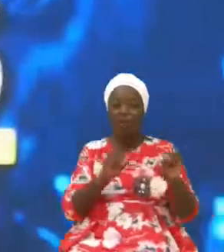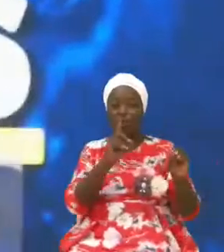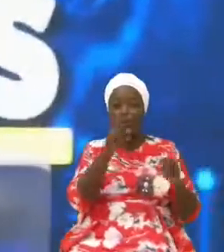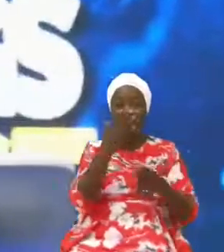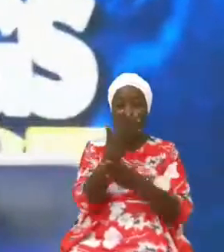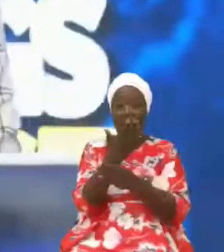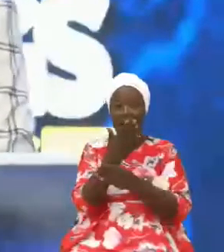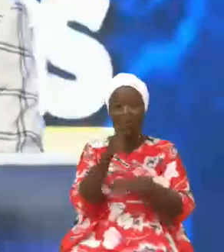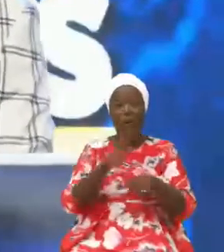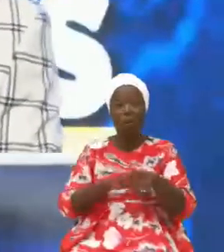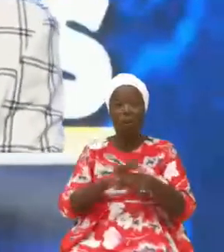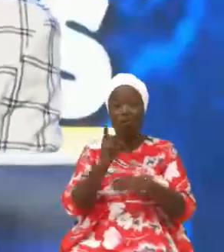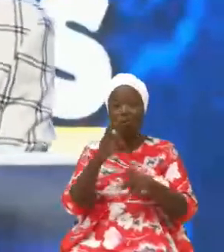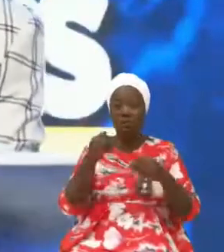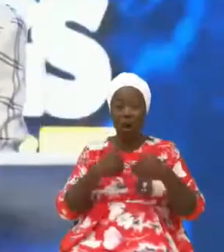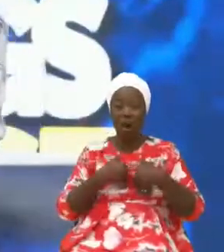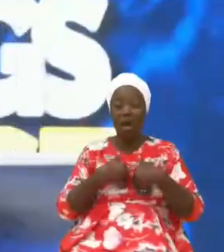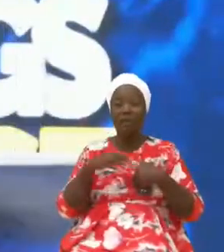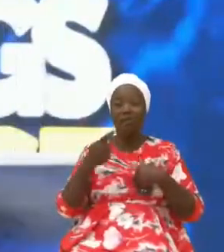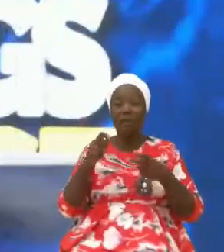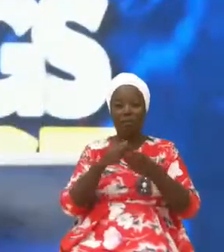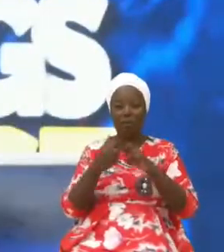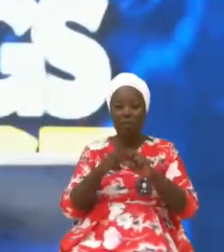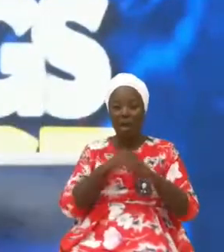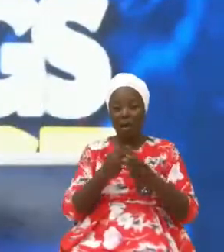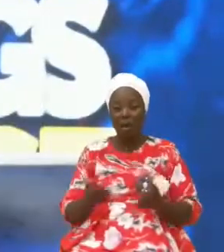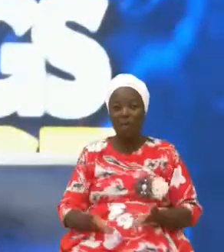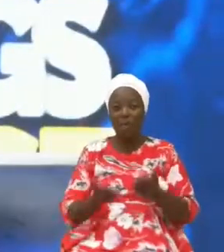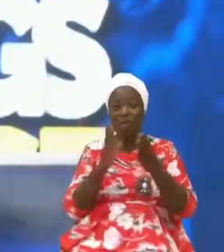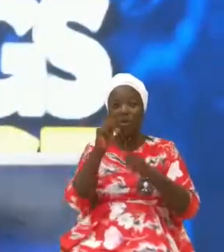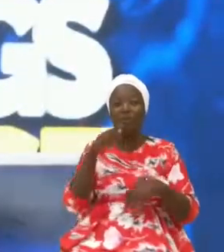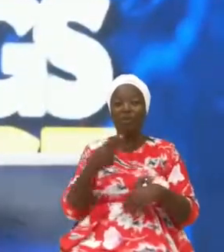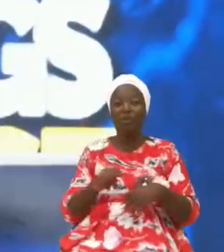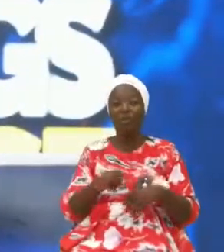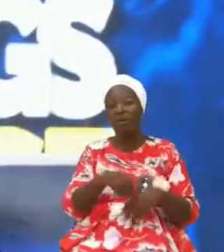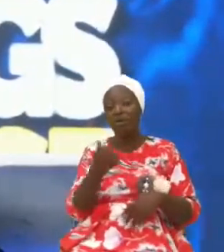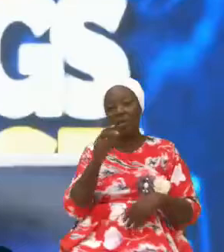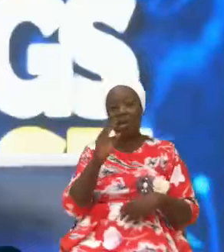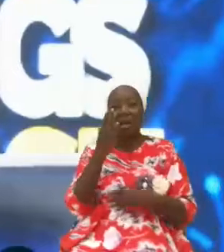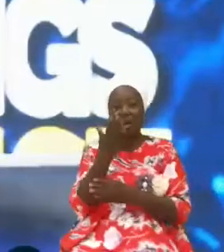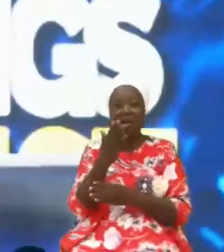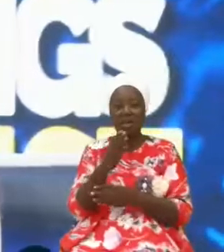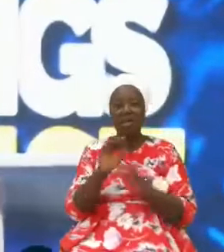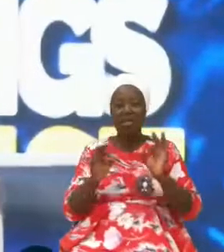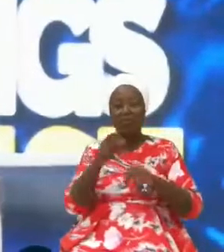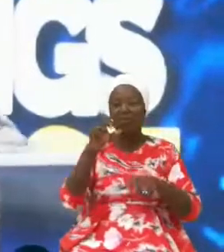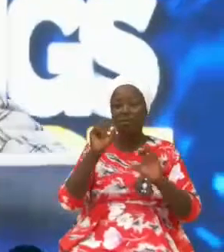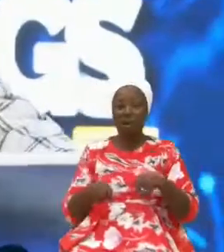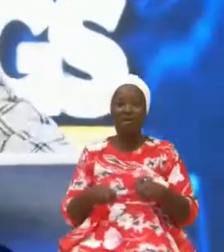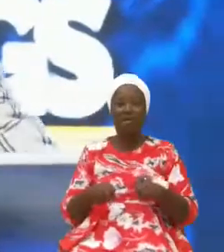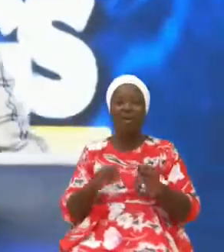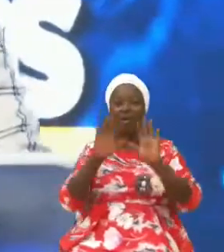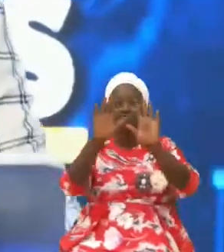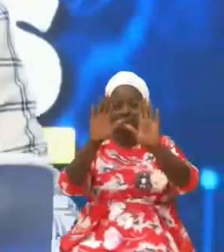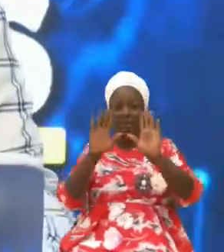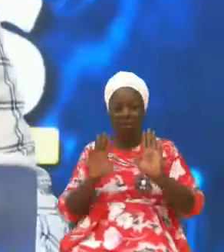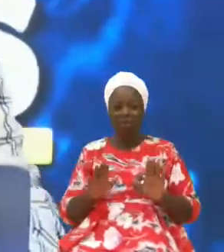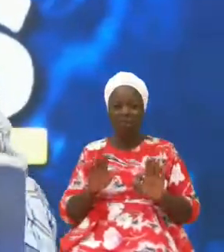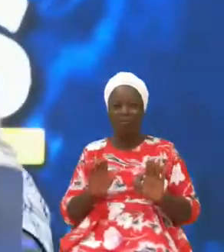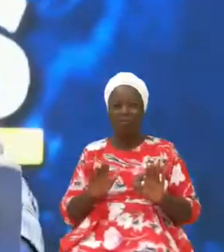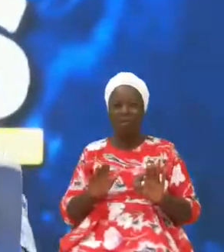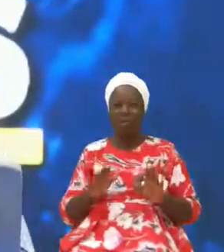eyes. Lay one hand where you have the problem and raise up the other hand if you